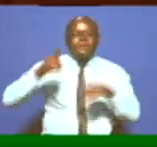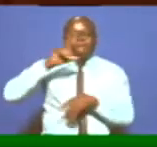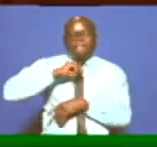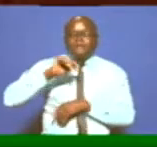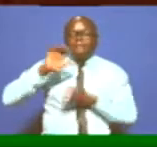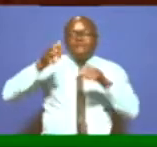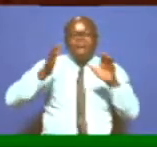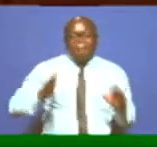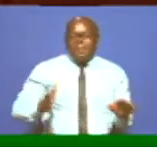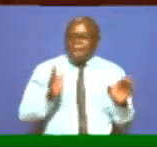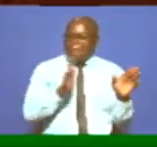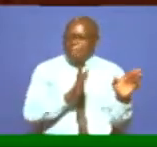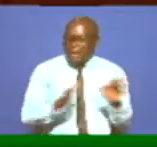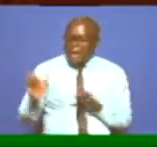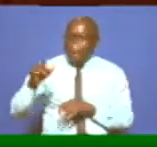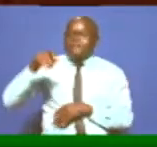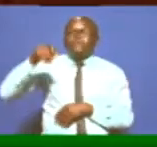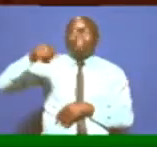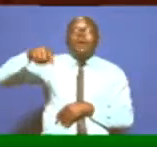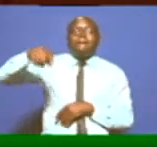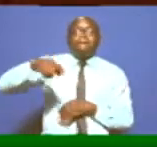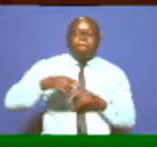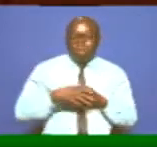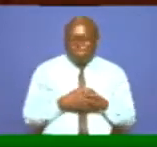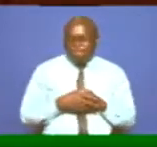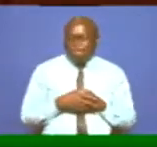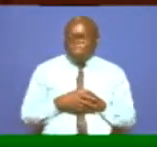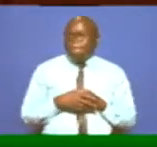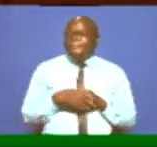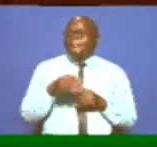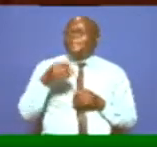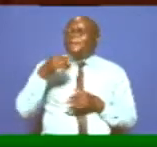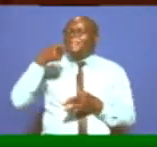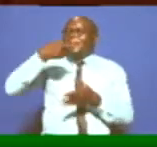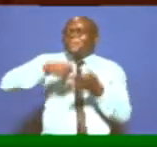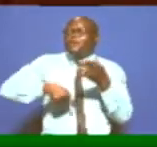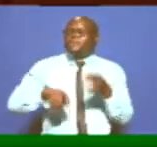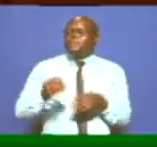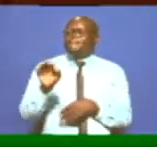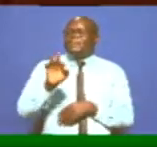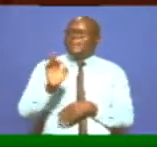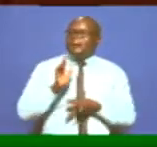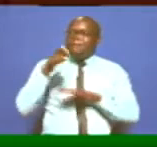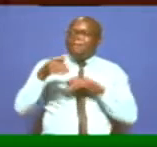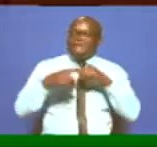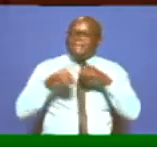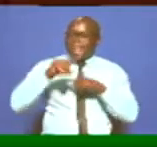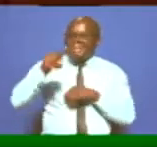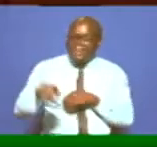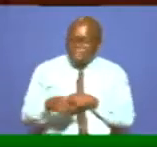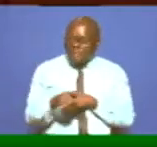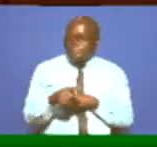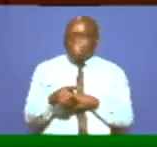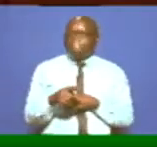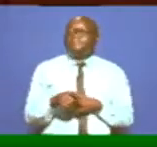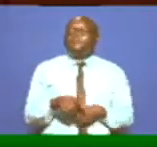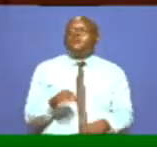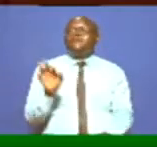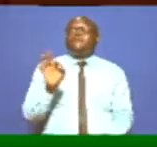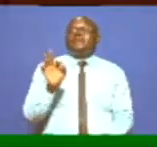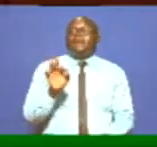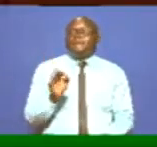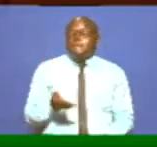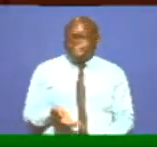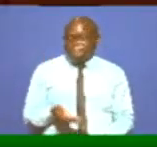are preparing to get to the farms. Currently, the prices are more than 6,000 per bag of fertilizer, which